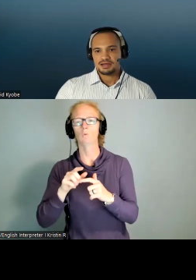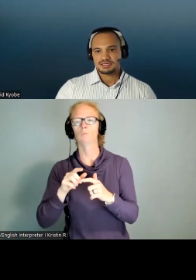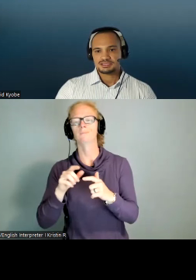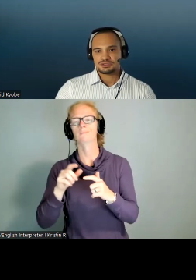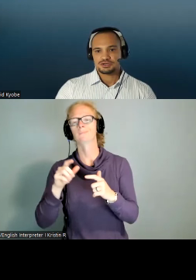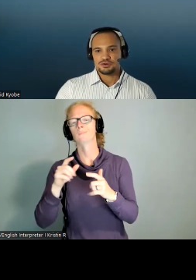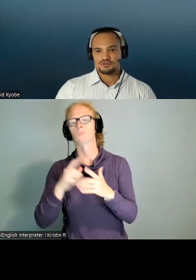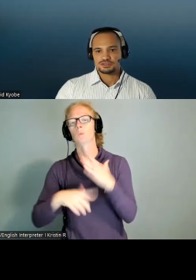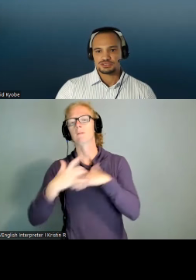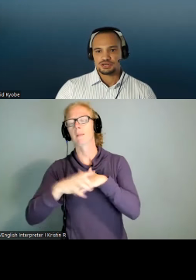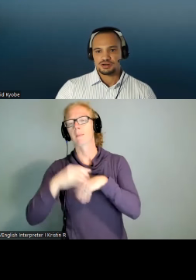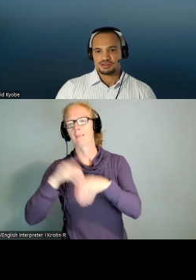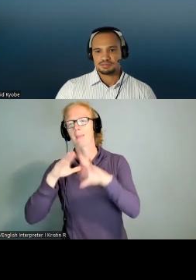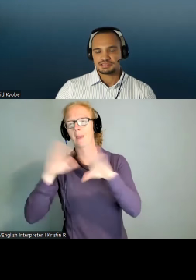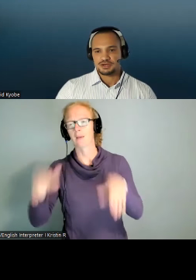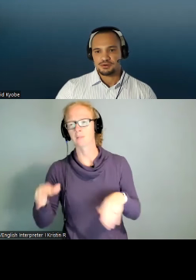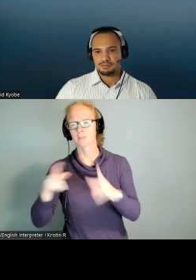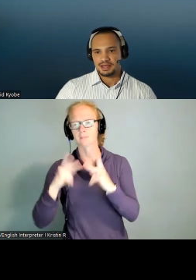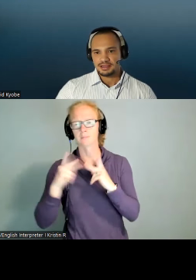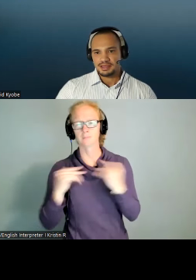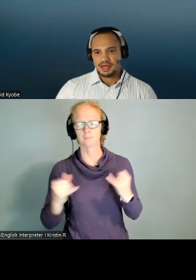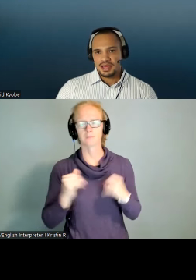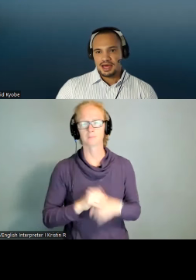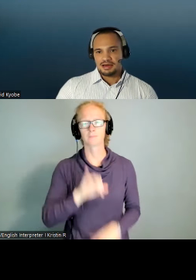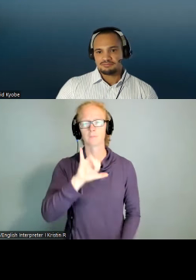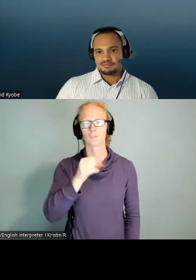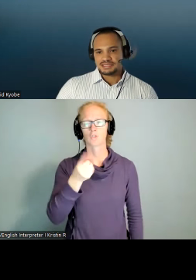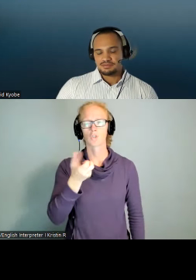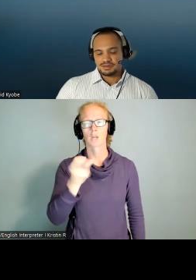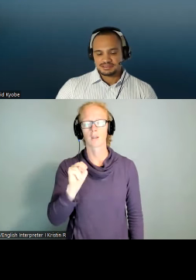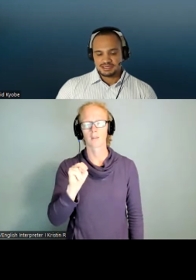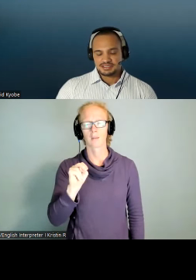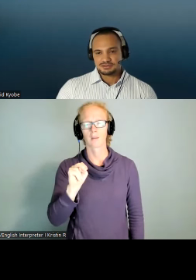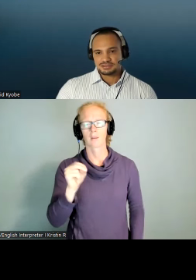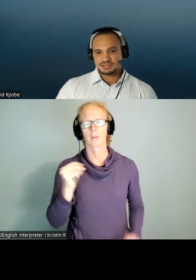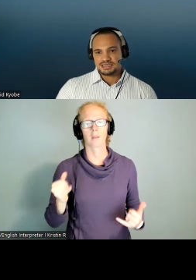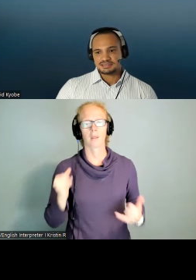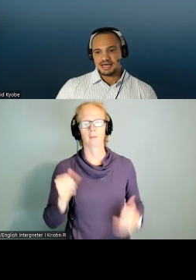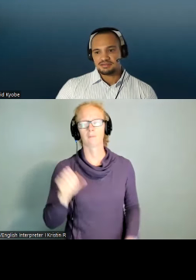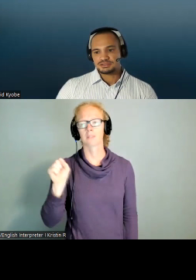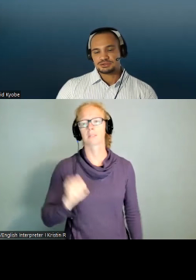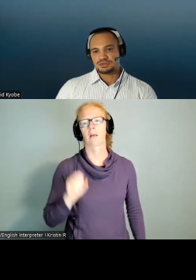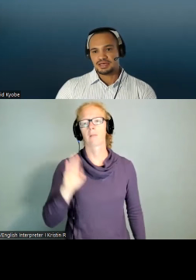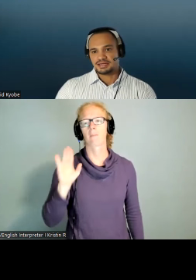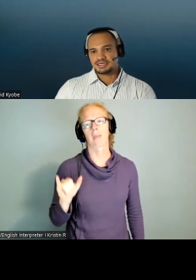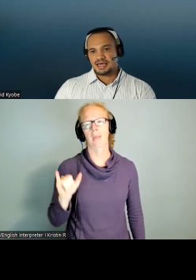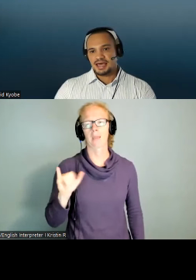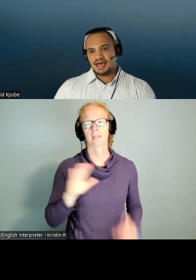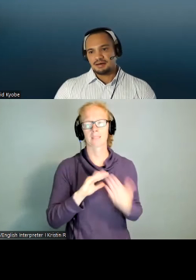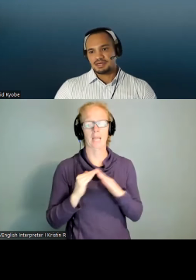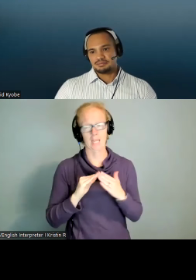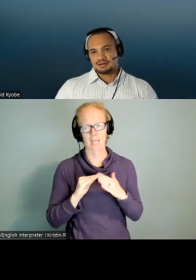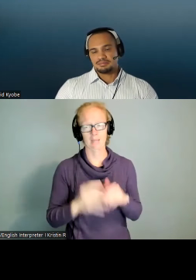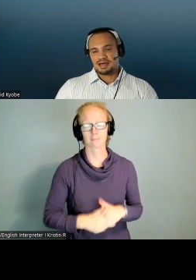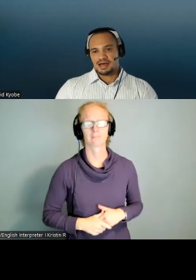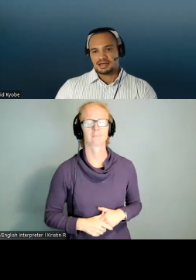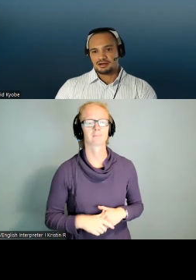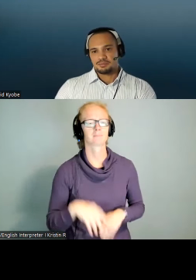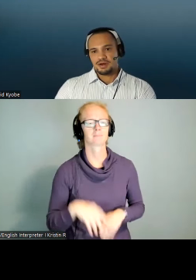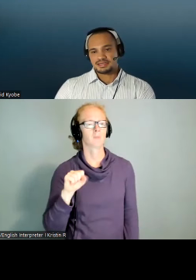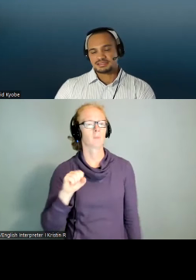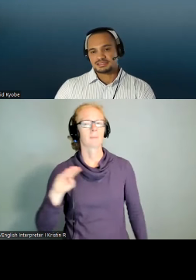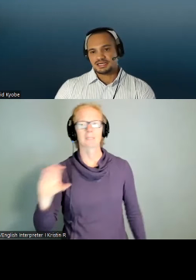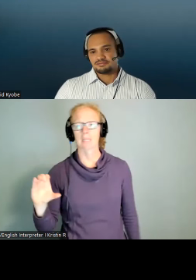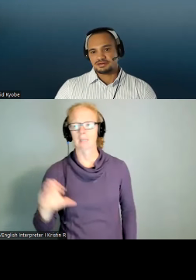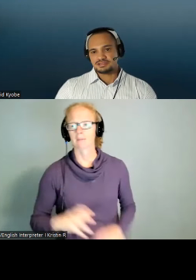I'd now like to turn it over to Jonathan Pacheco-Bell from South Bay Cities, who will discuss how the toolkit can be applied